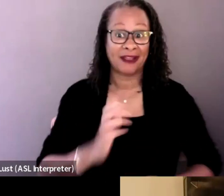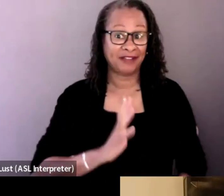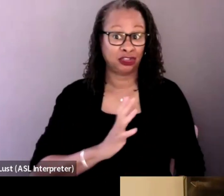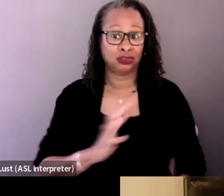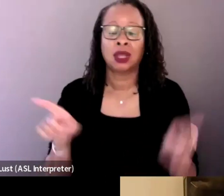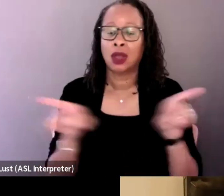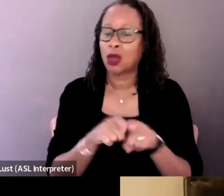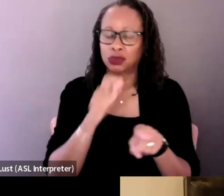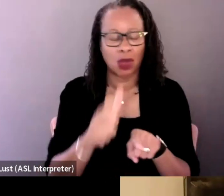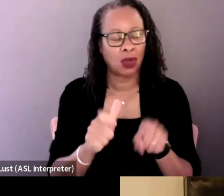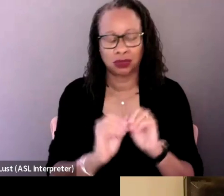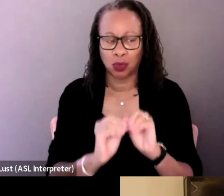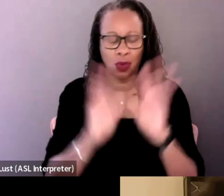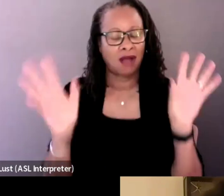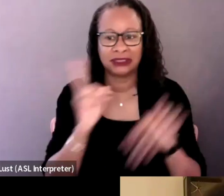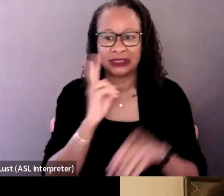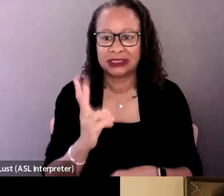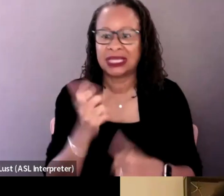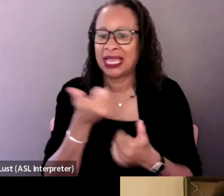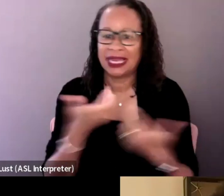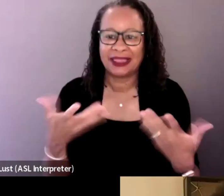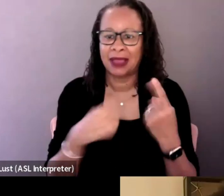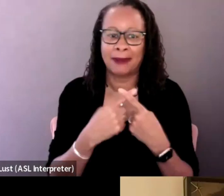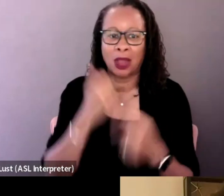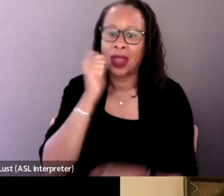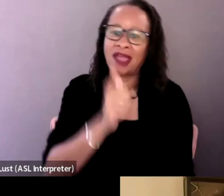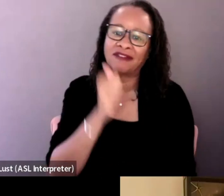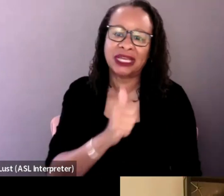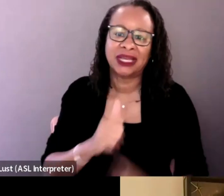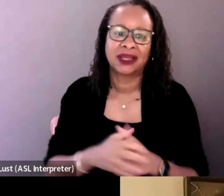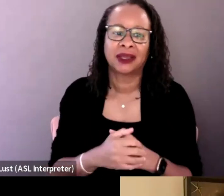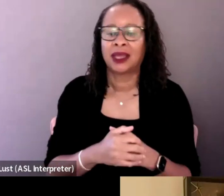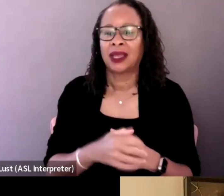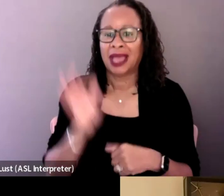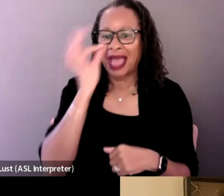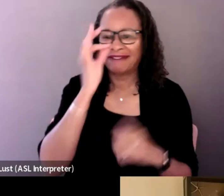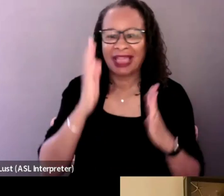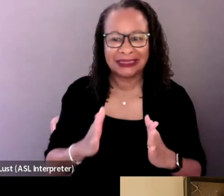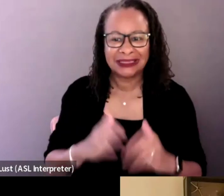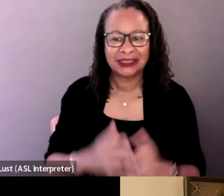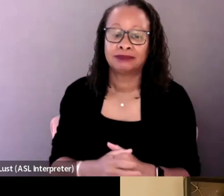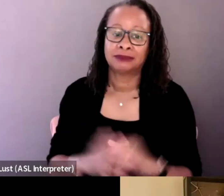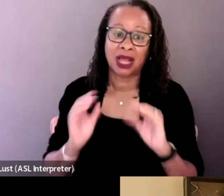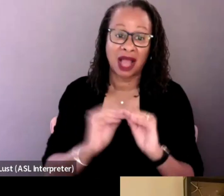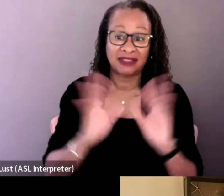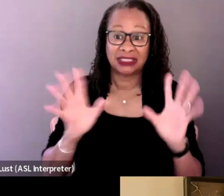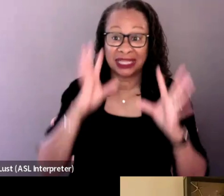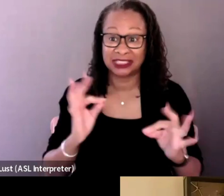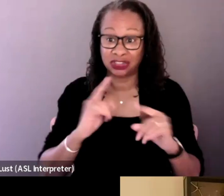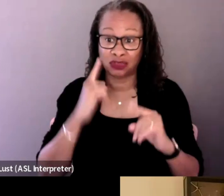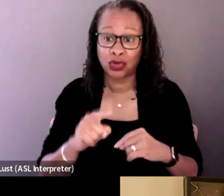don't see much of anything in terms of everyday Afghanis. Obviously, that's intentional on your part,